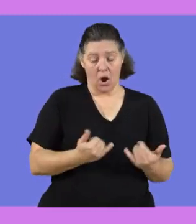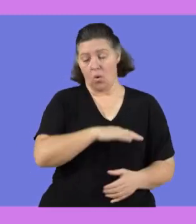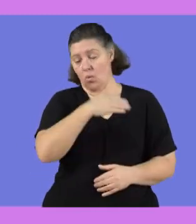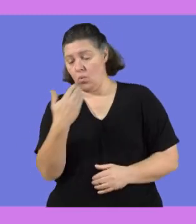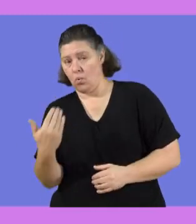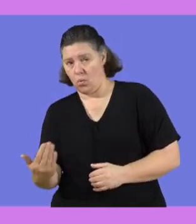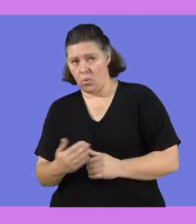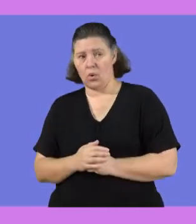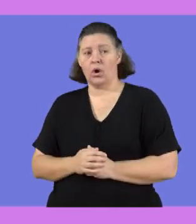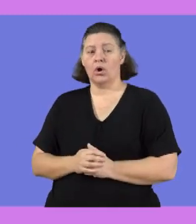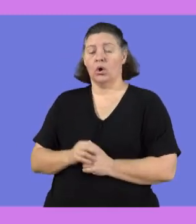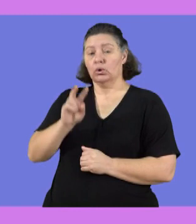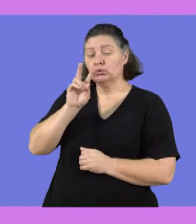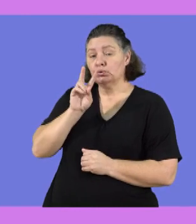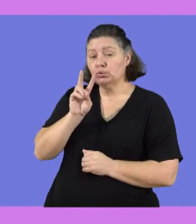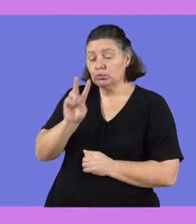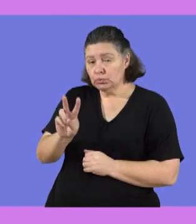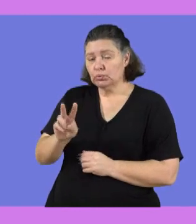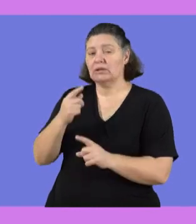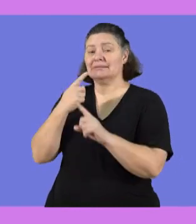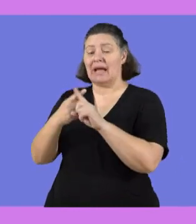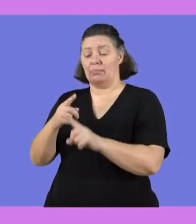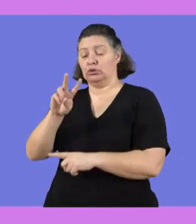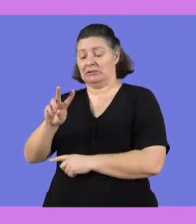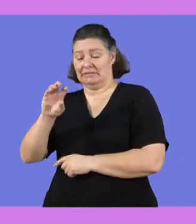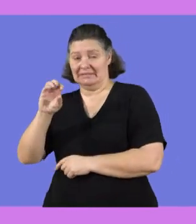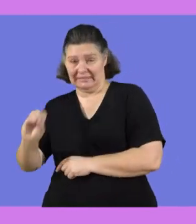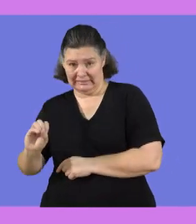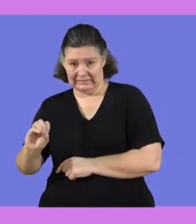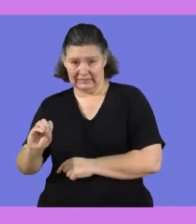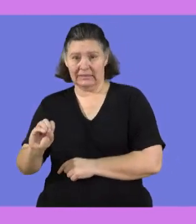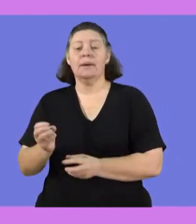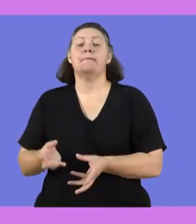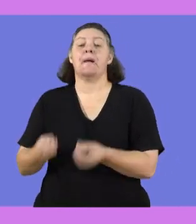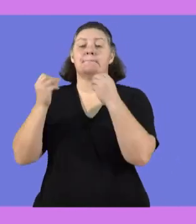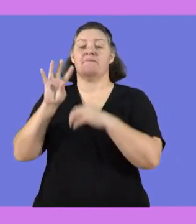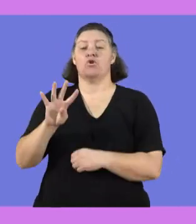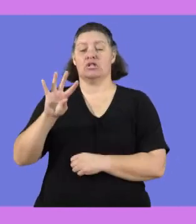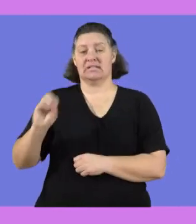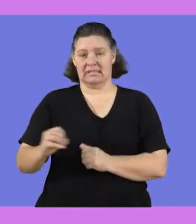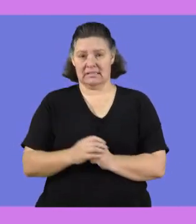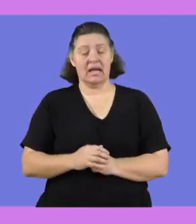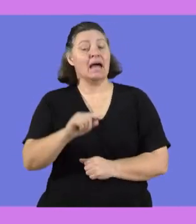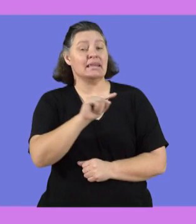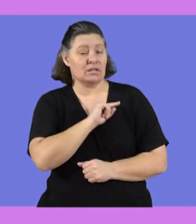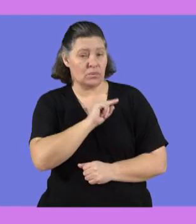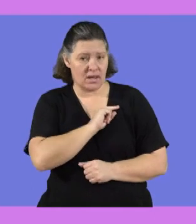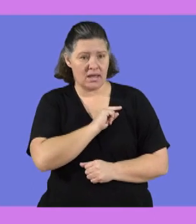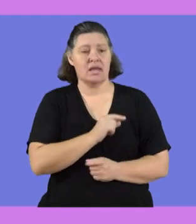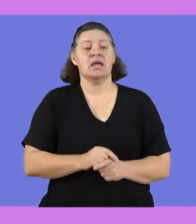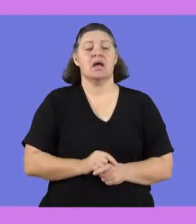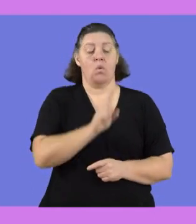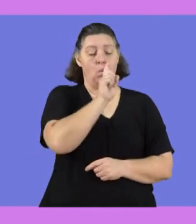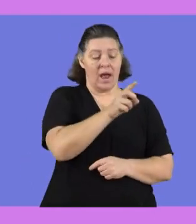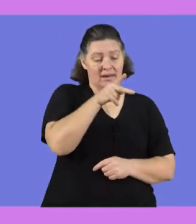Once more, we take 2 multiplied by the value on the right-hand side, which is 20, and then we get 40.